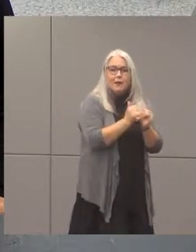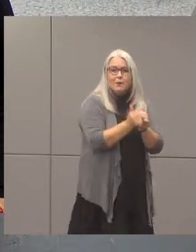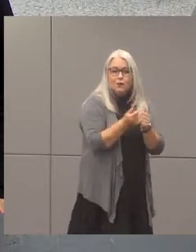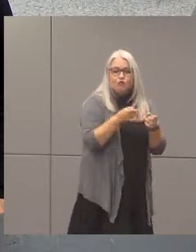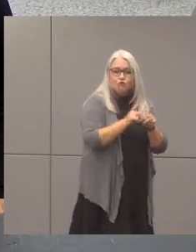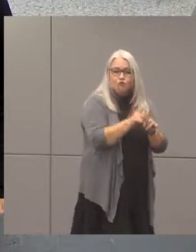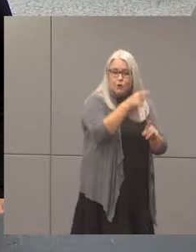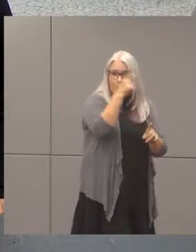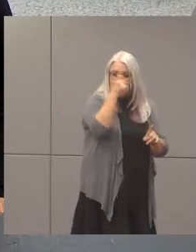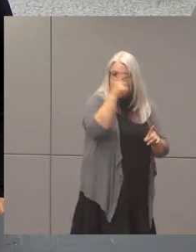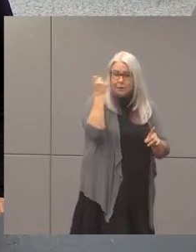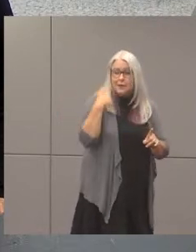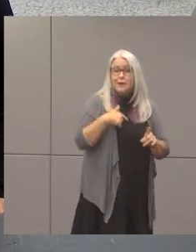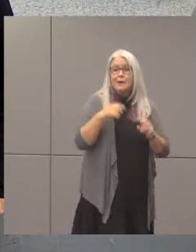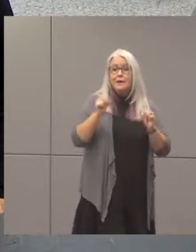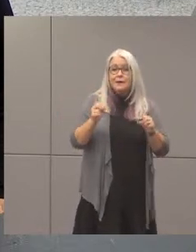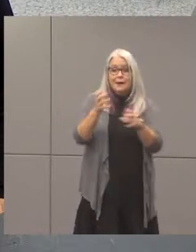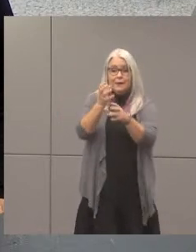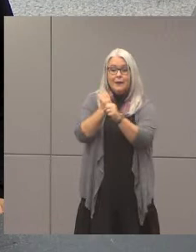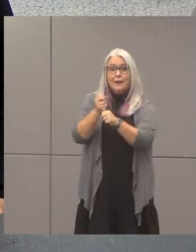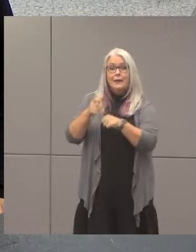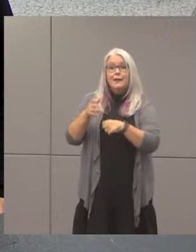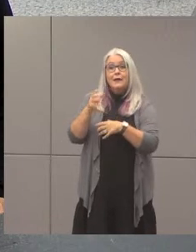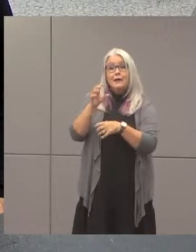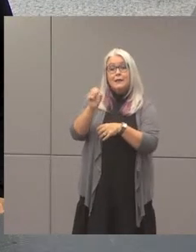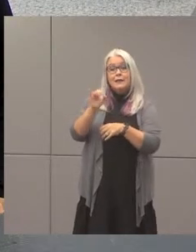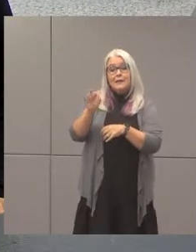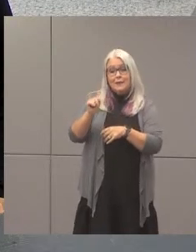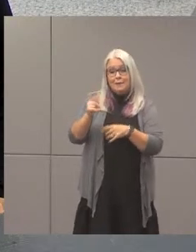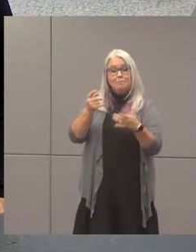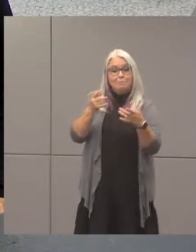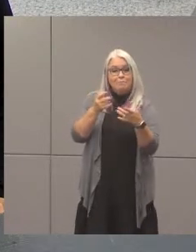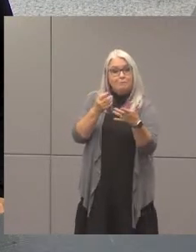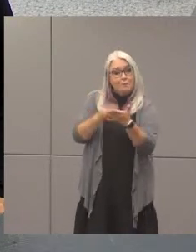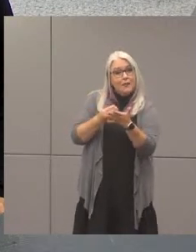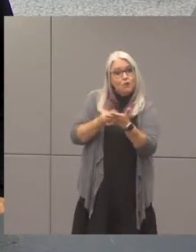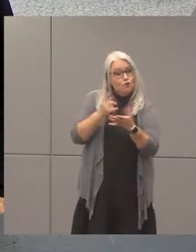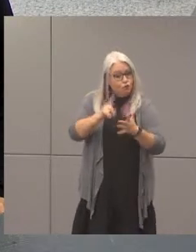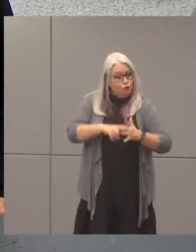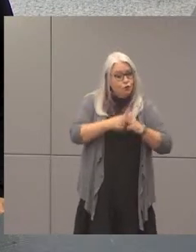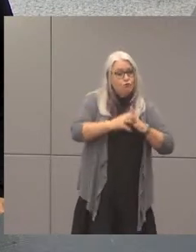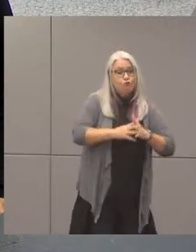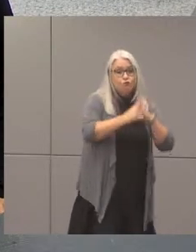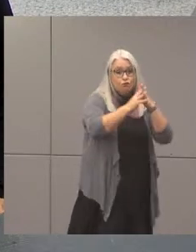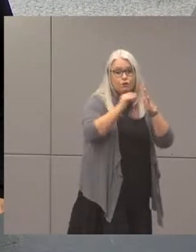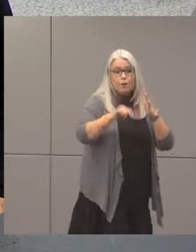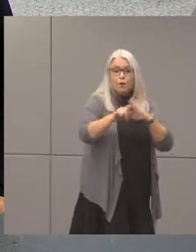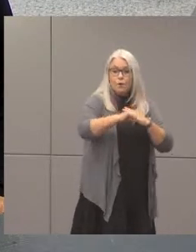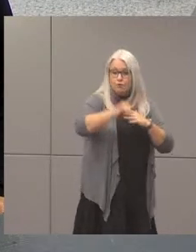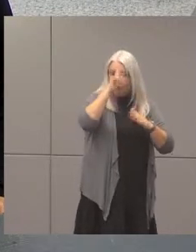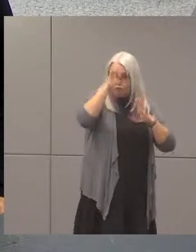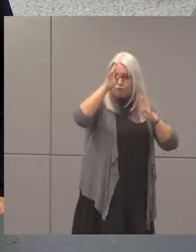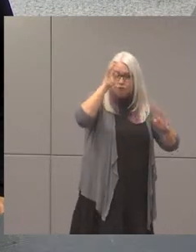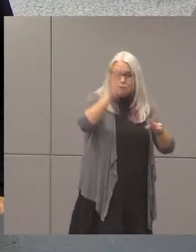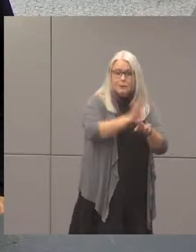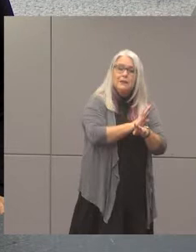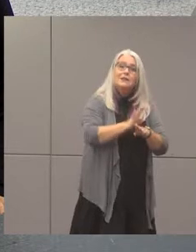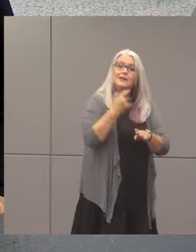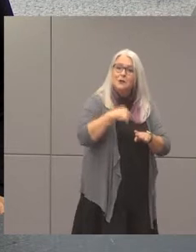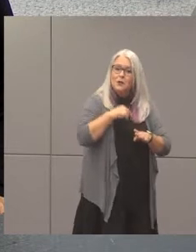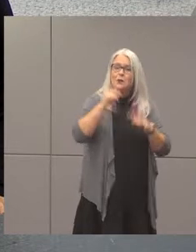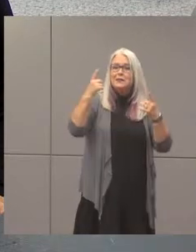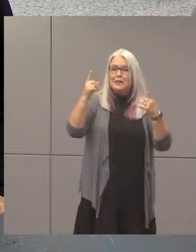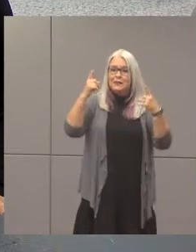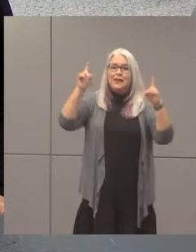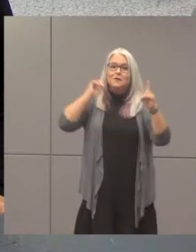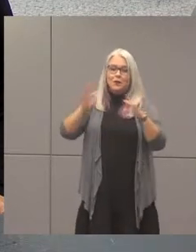students are actually able to receive some seed money to try to start those businesses. So we were successful in that initiative